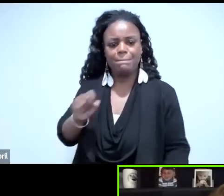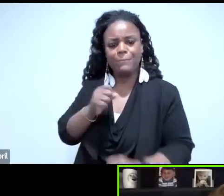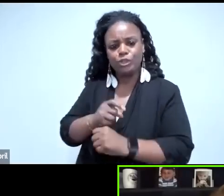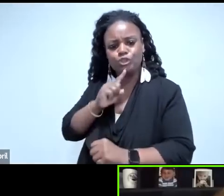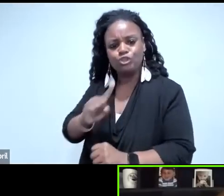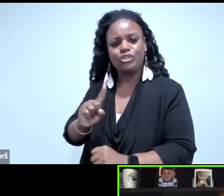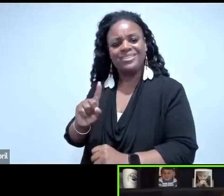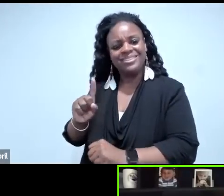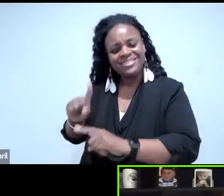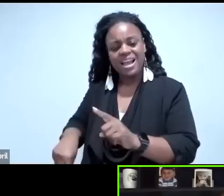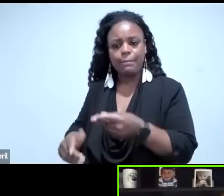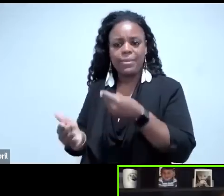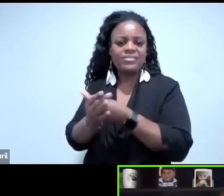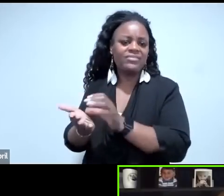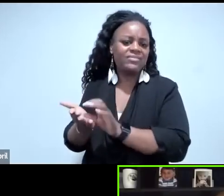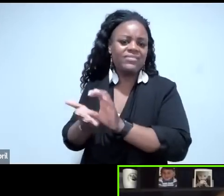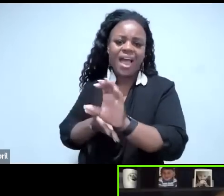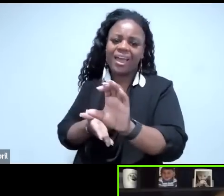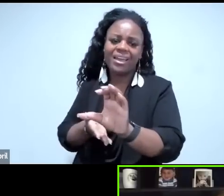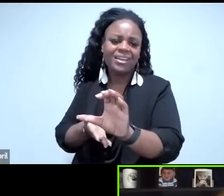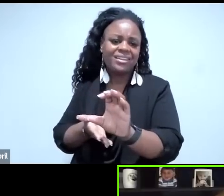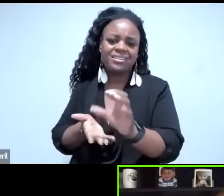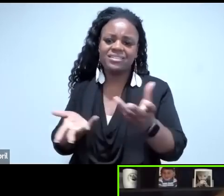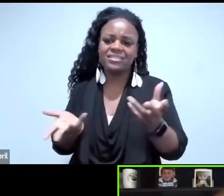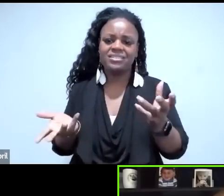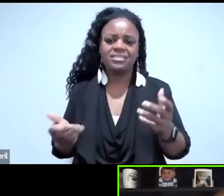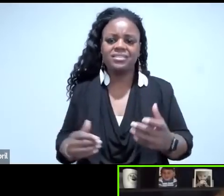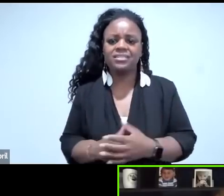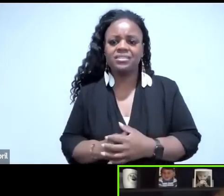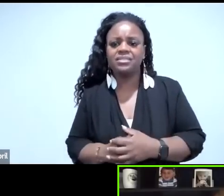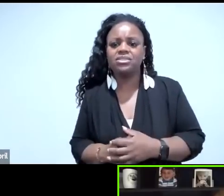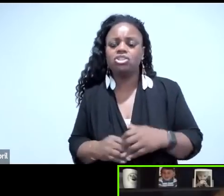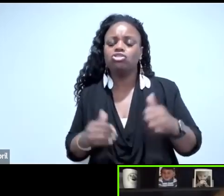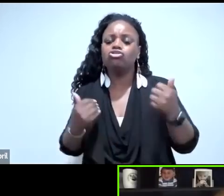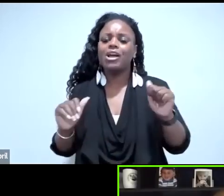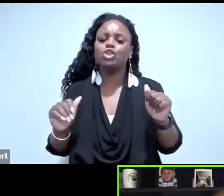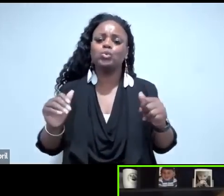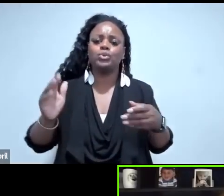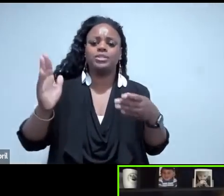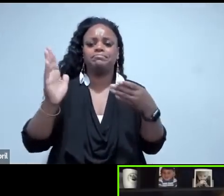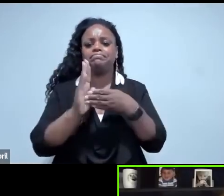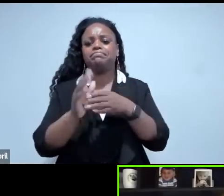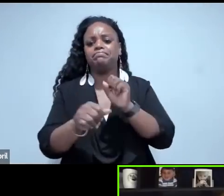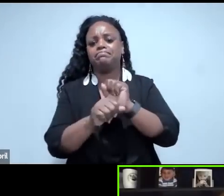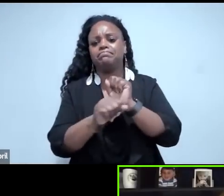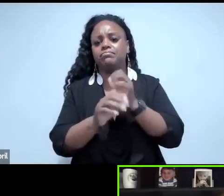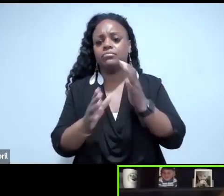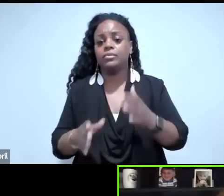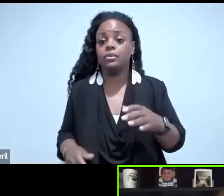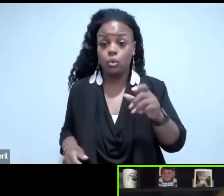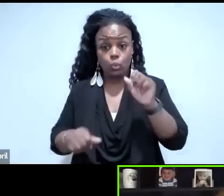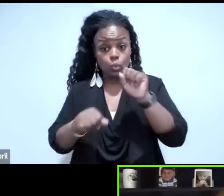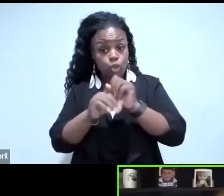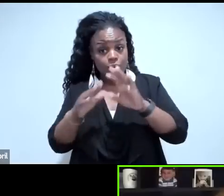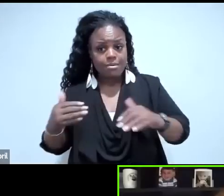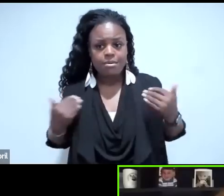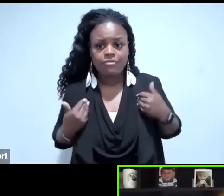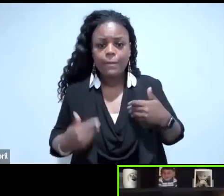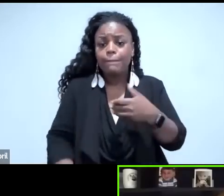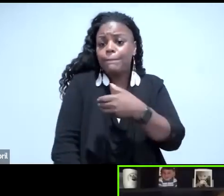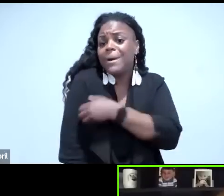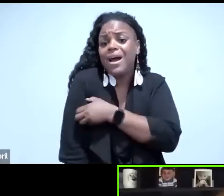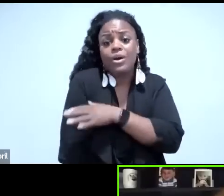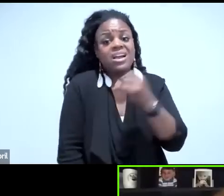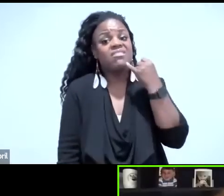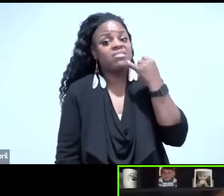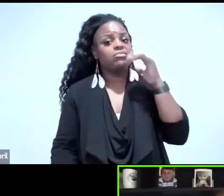against workers, it doesn't matter, because workers have the power when we stand together, and we've got to stand up and for each other.